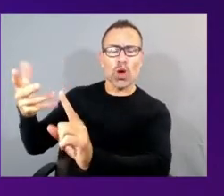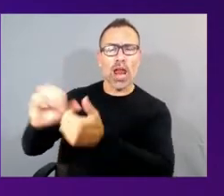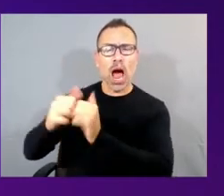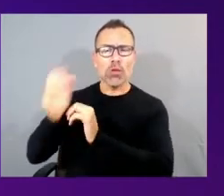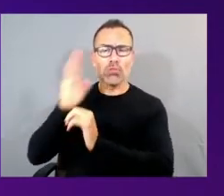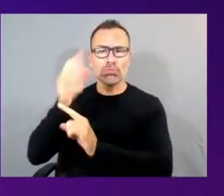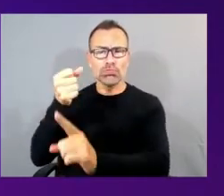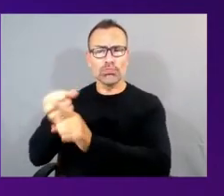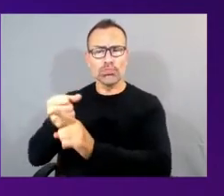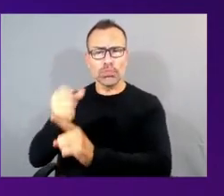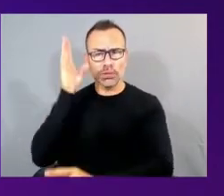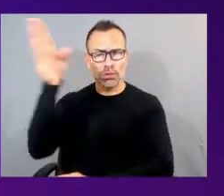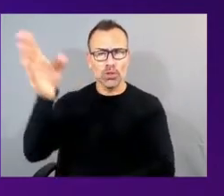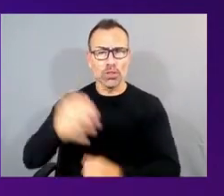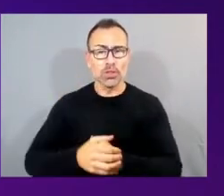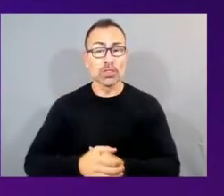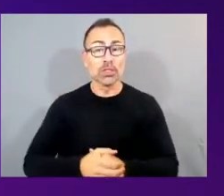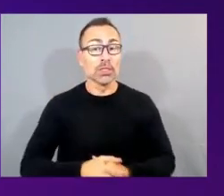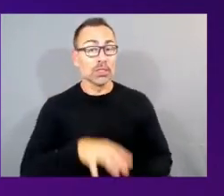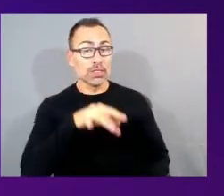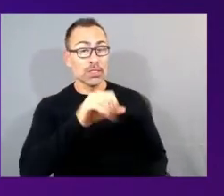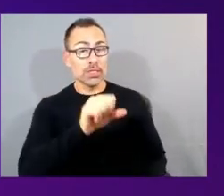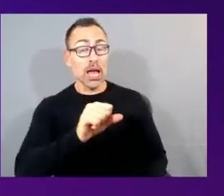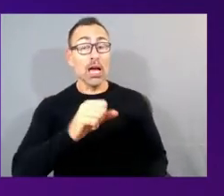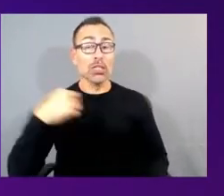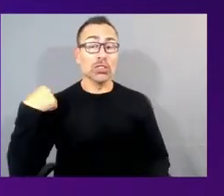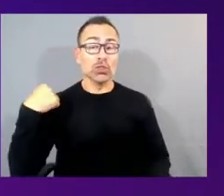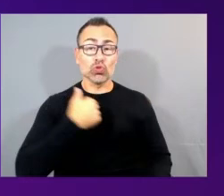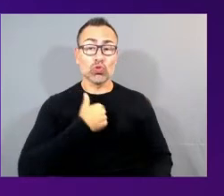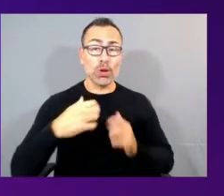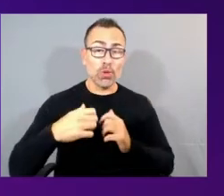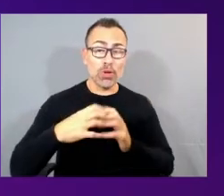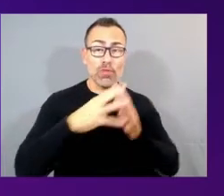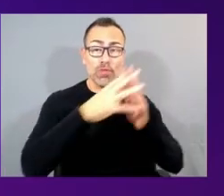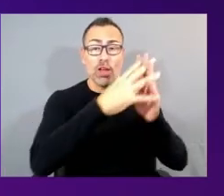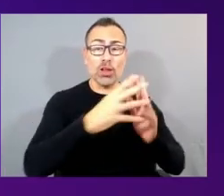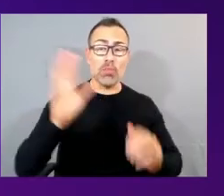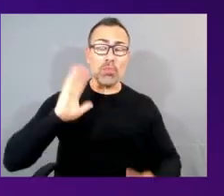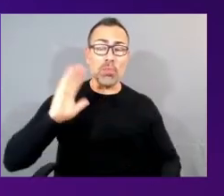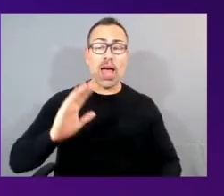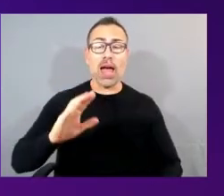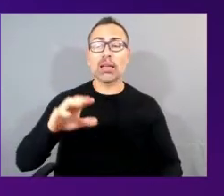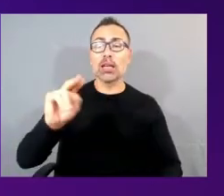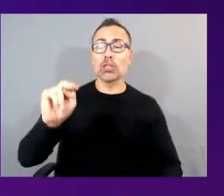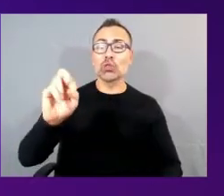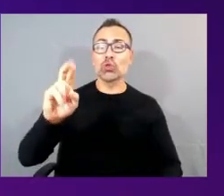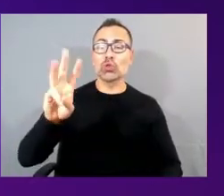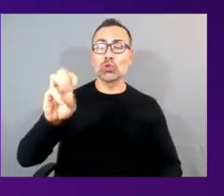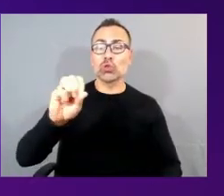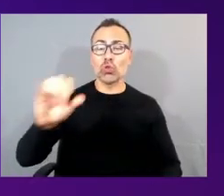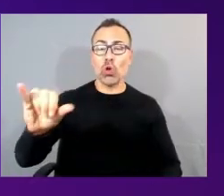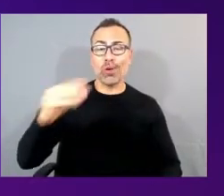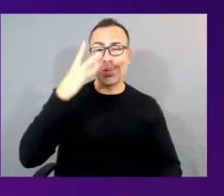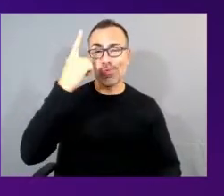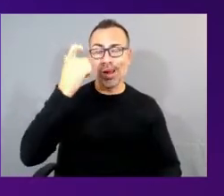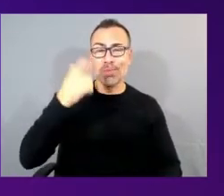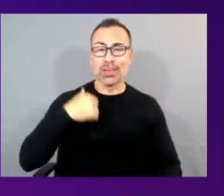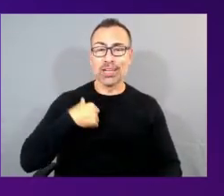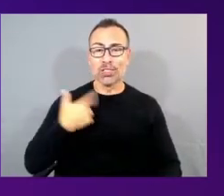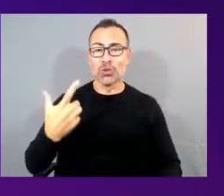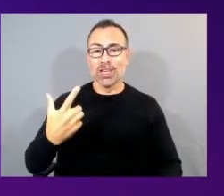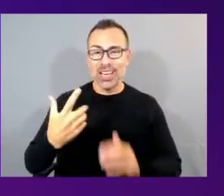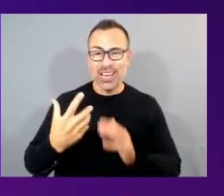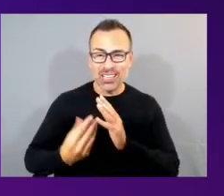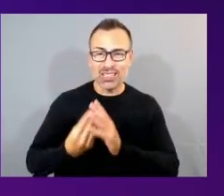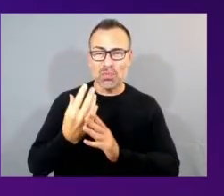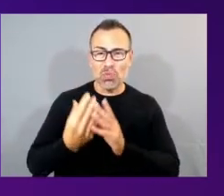Yes, we were founded in Norway in 1905 to solve the emerging famine in Europe. And since then, we have grown to become